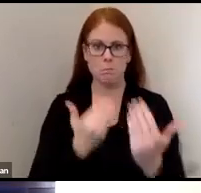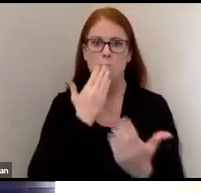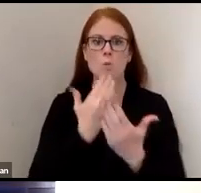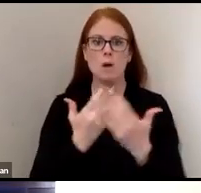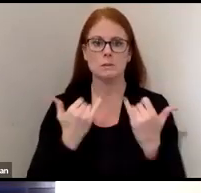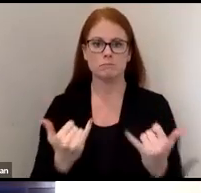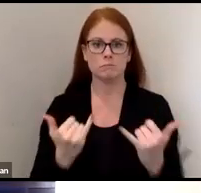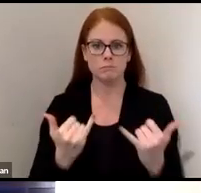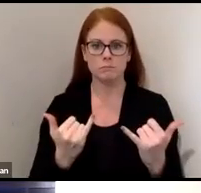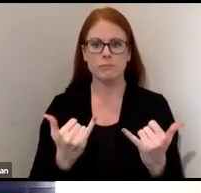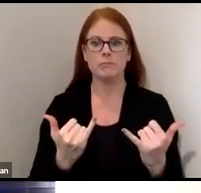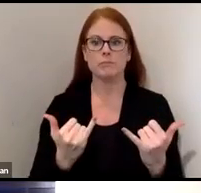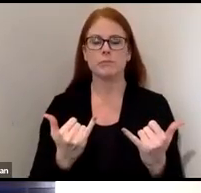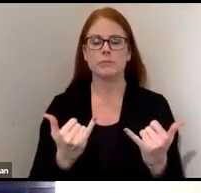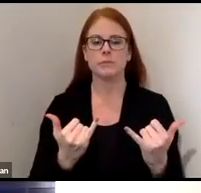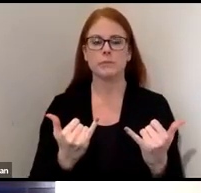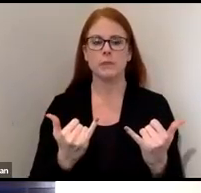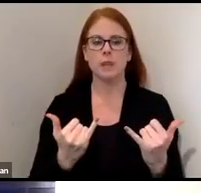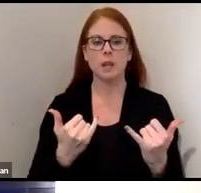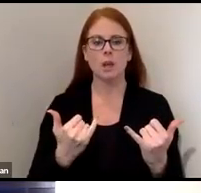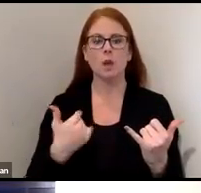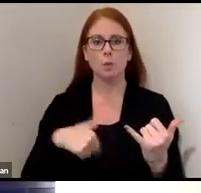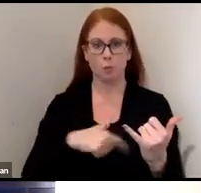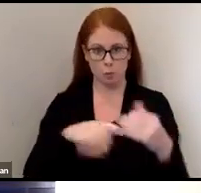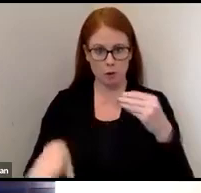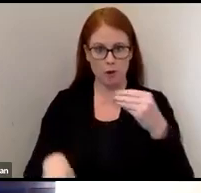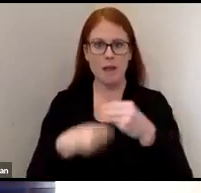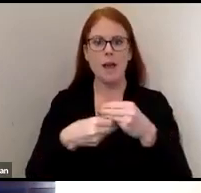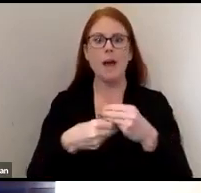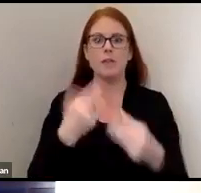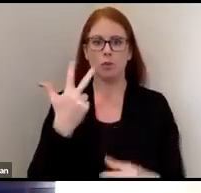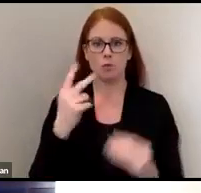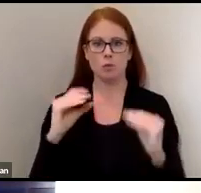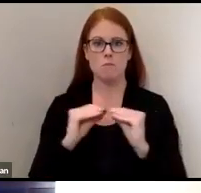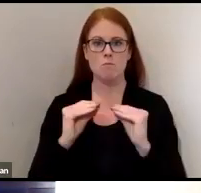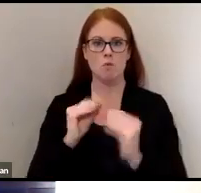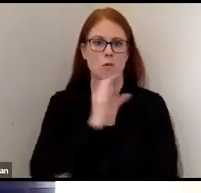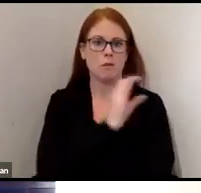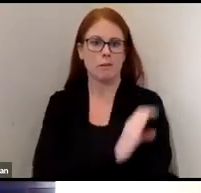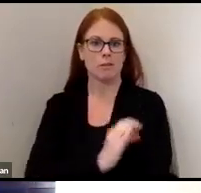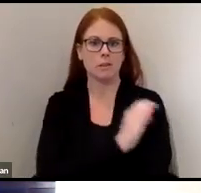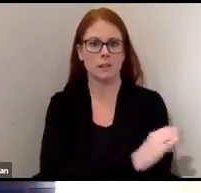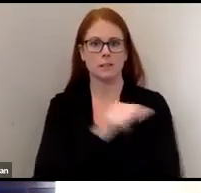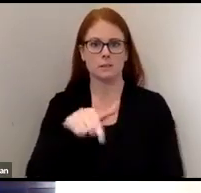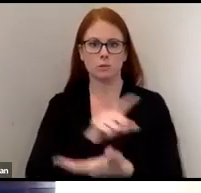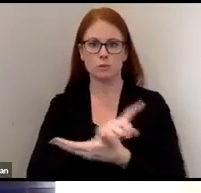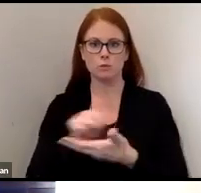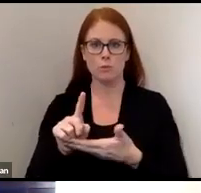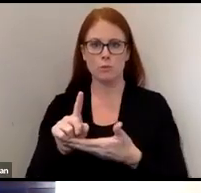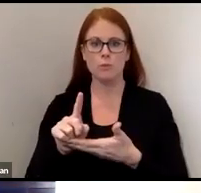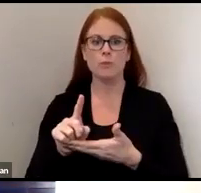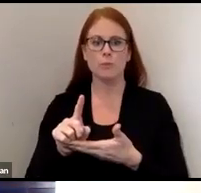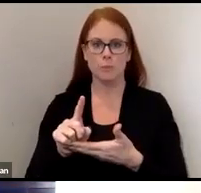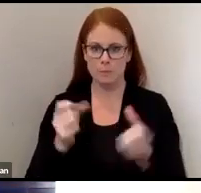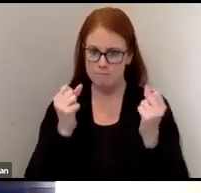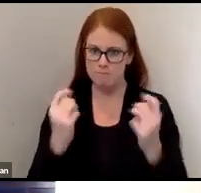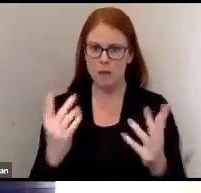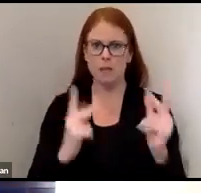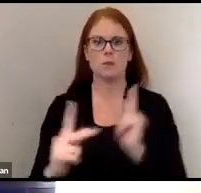We did add three additional clinics this week because of the number of